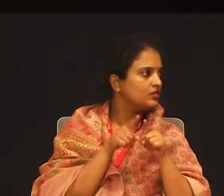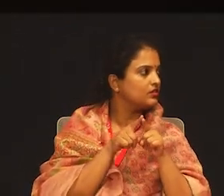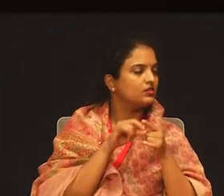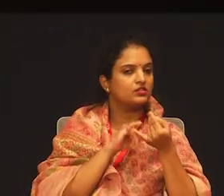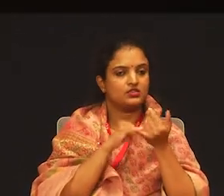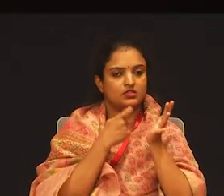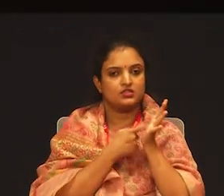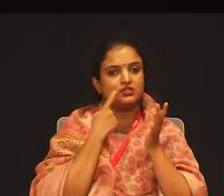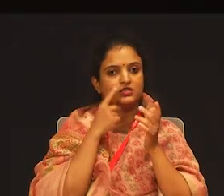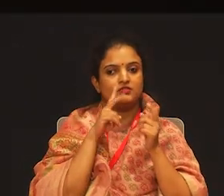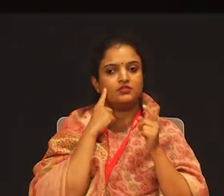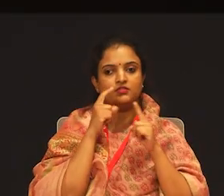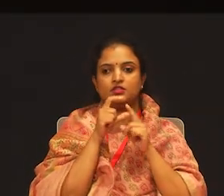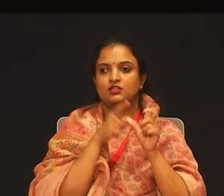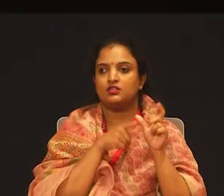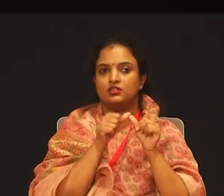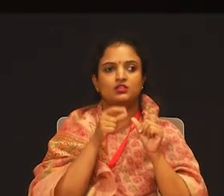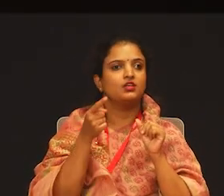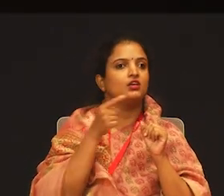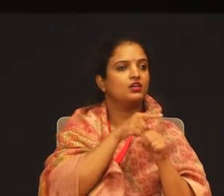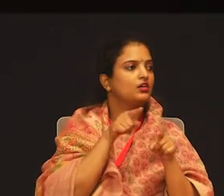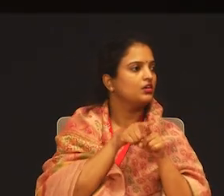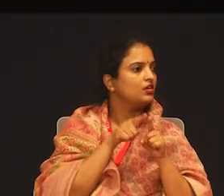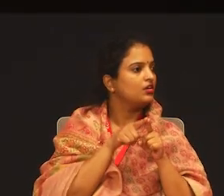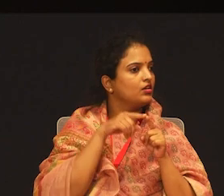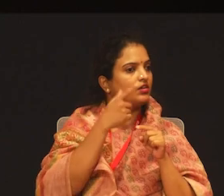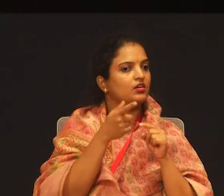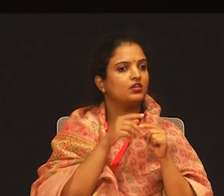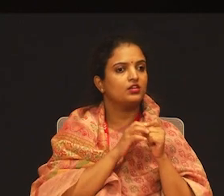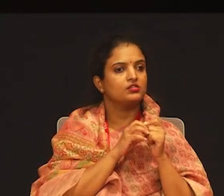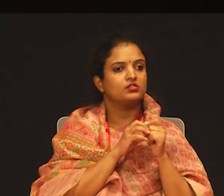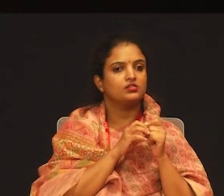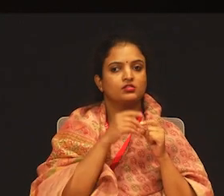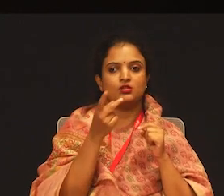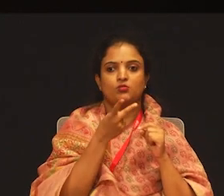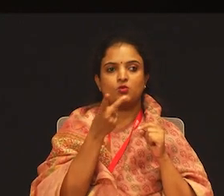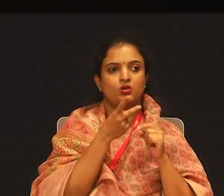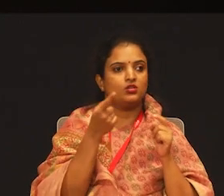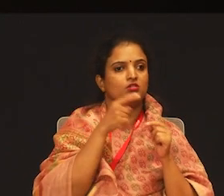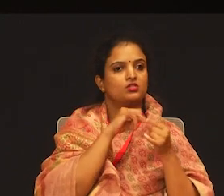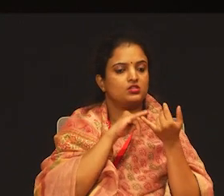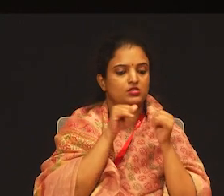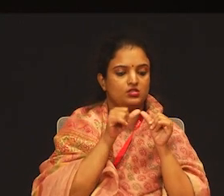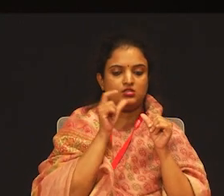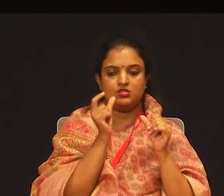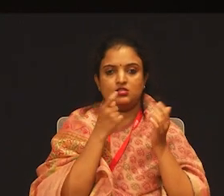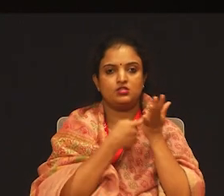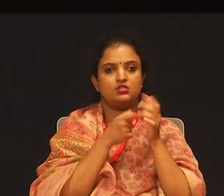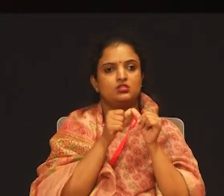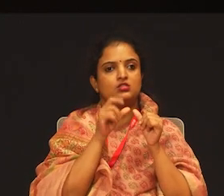Srividya Sridhar to come on the stage, and Mr. Taranath Kotian and Mr. Saurabh Saxena.